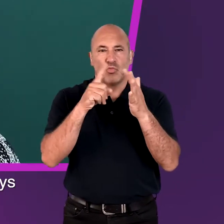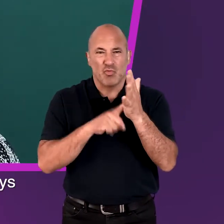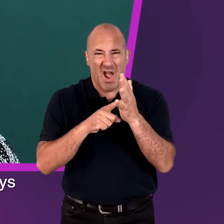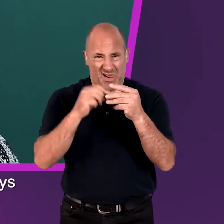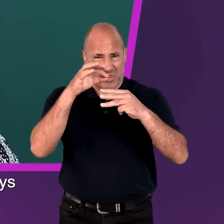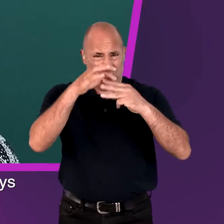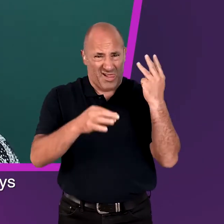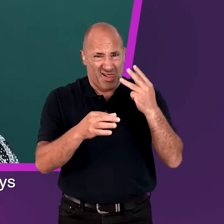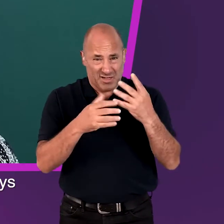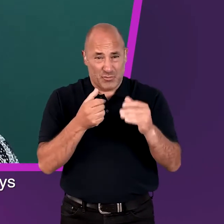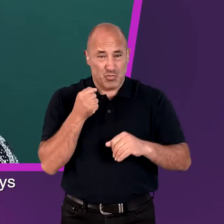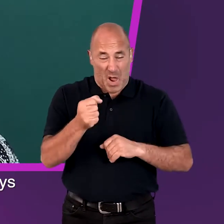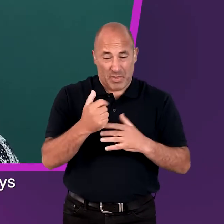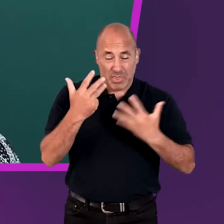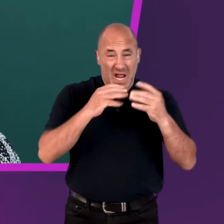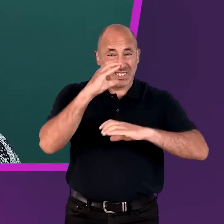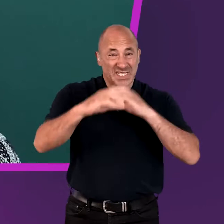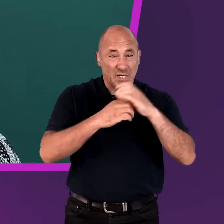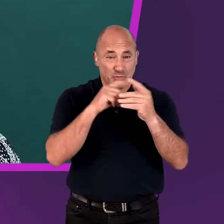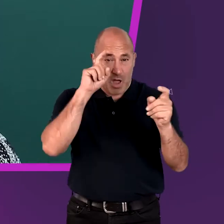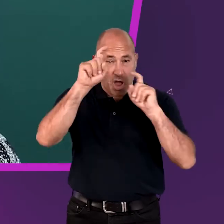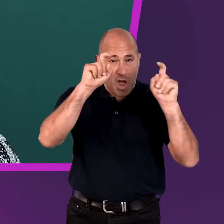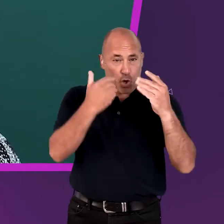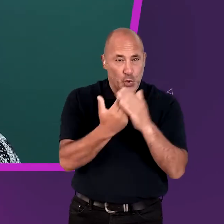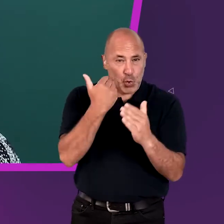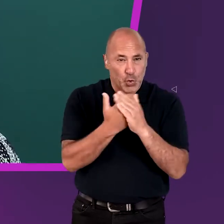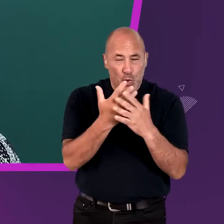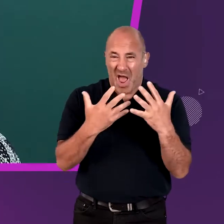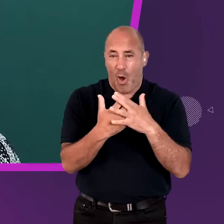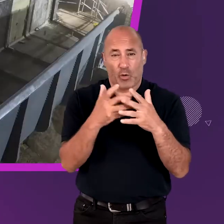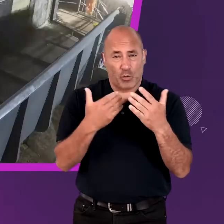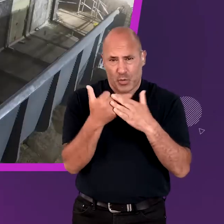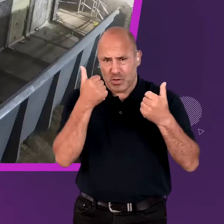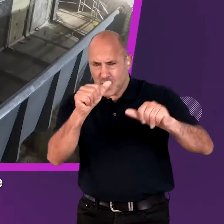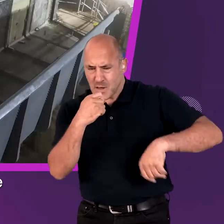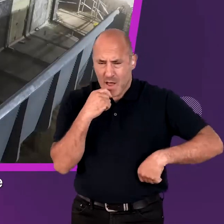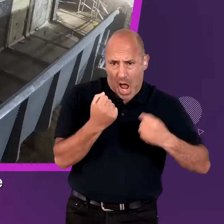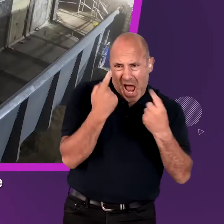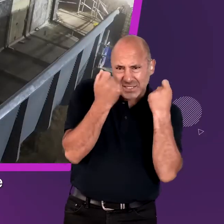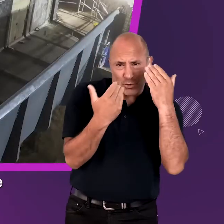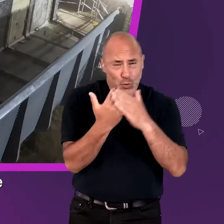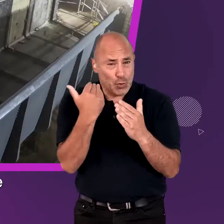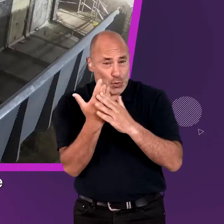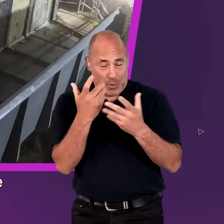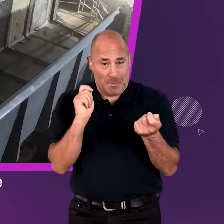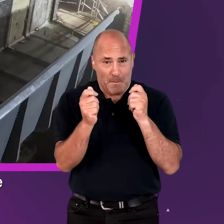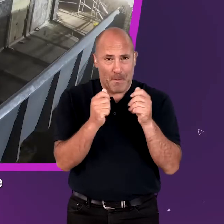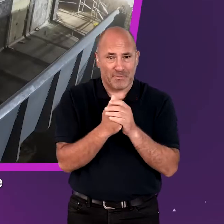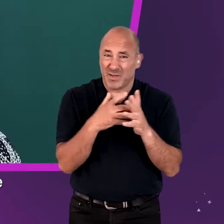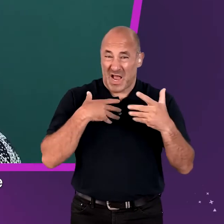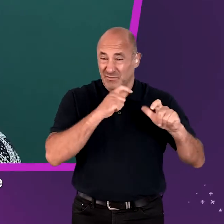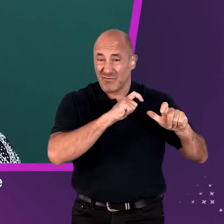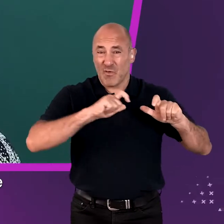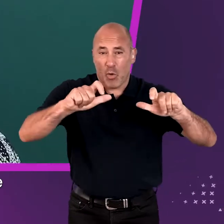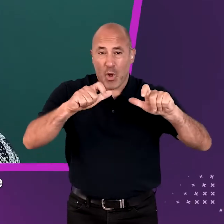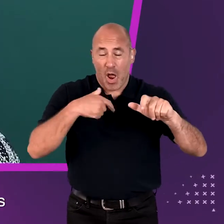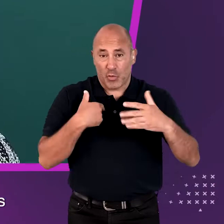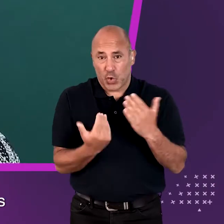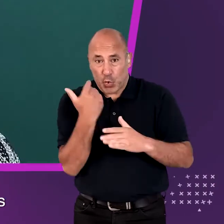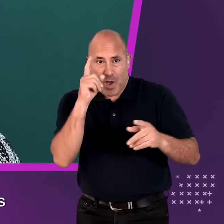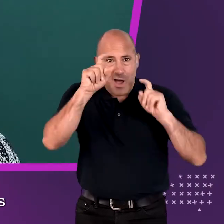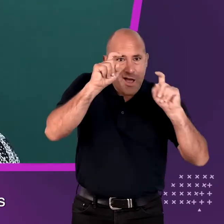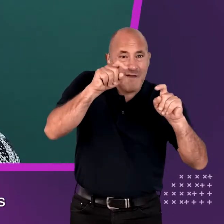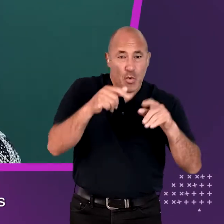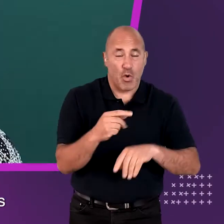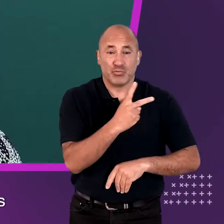the railways forward in the 19th century through their innovative solutions and ideas. We must continue that and be pioneers for the new 21st